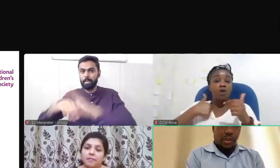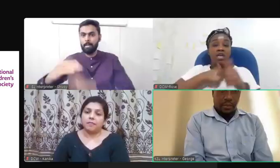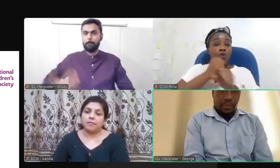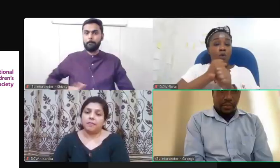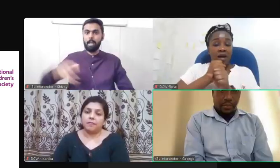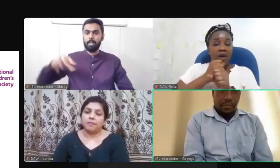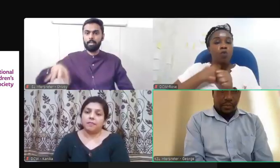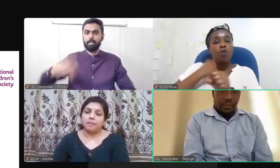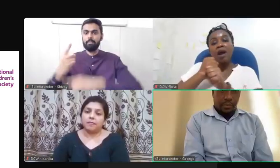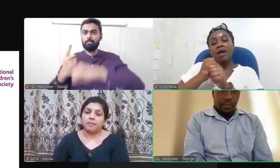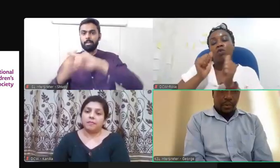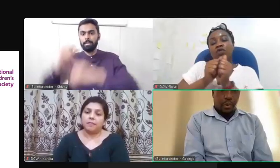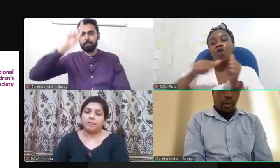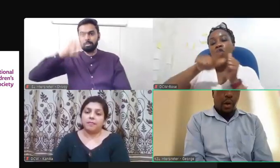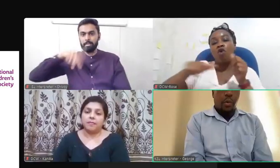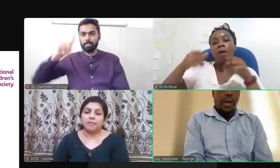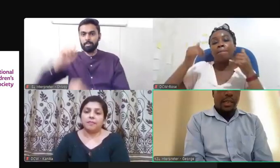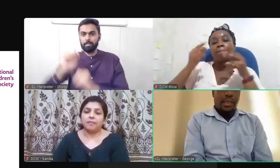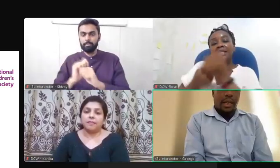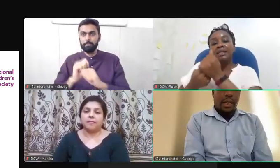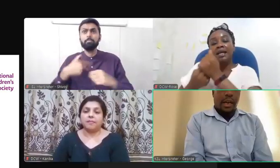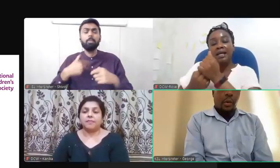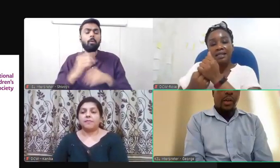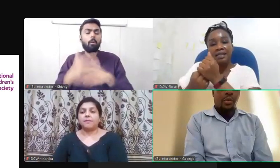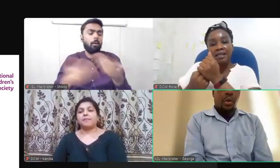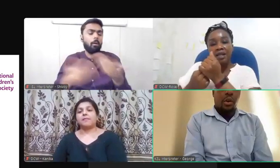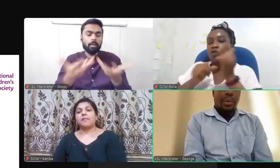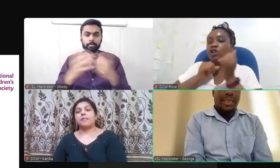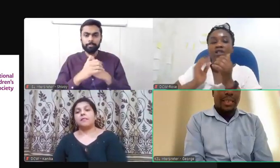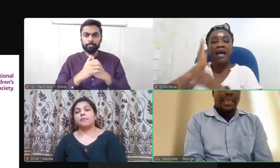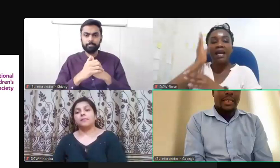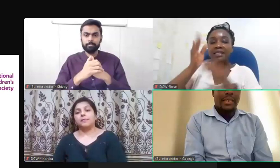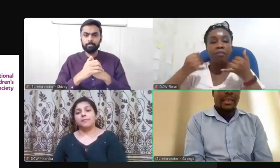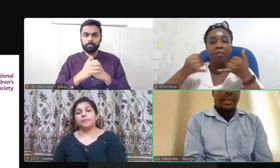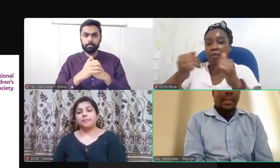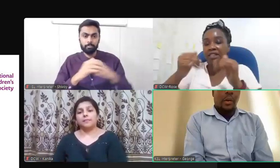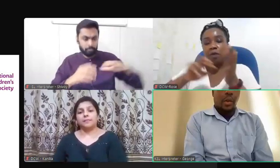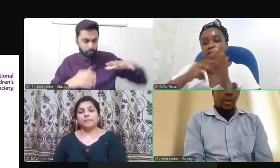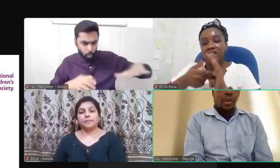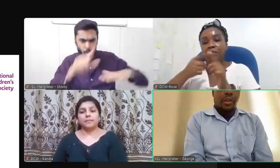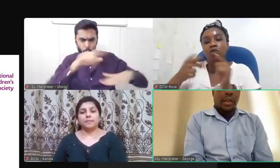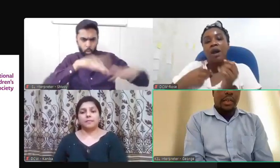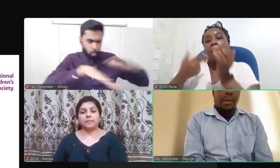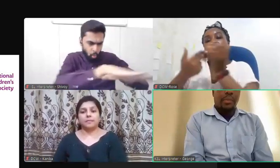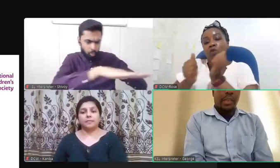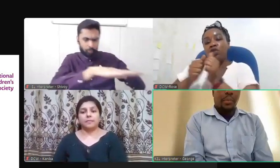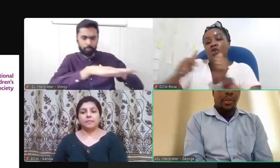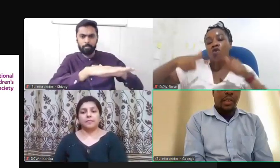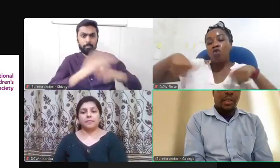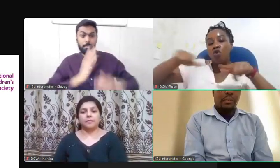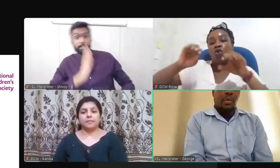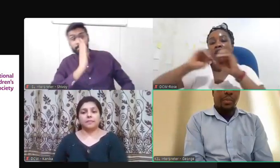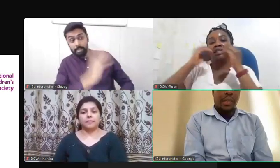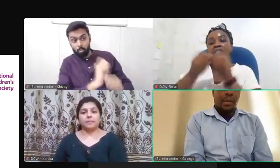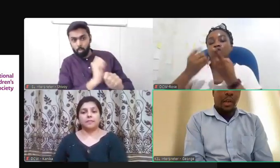Bangladesh. So how we work is we work through local partners. We do not directly implement the